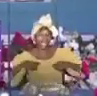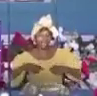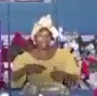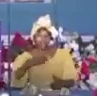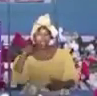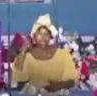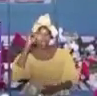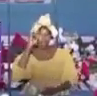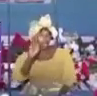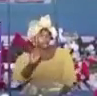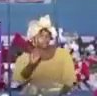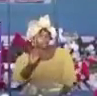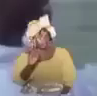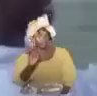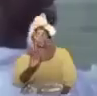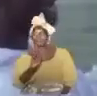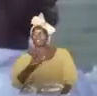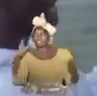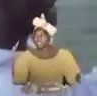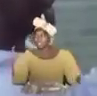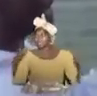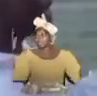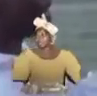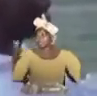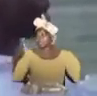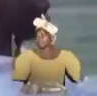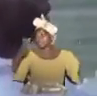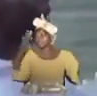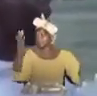count. 1. Let's celebrate them as they come.